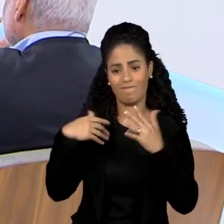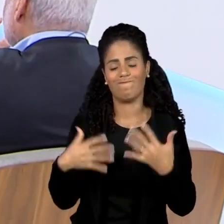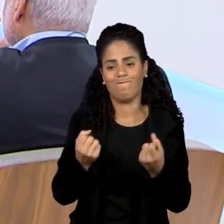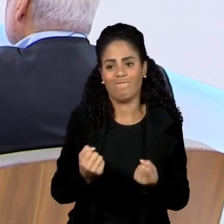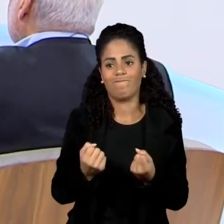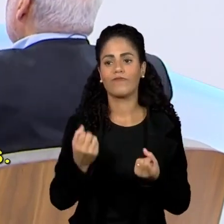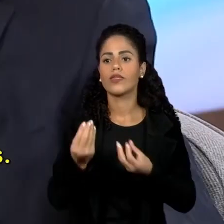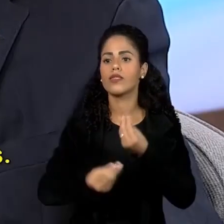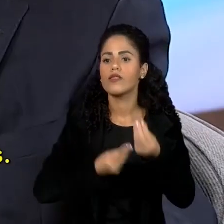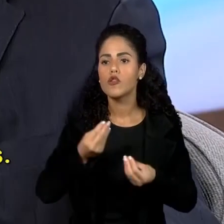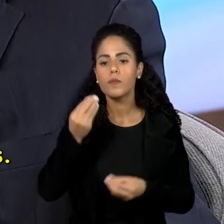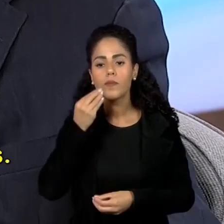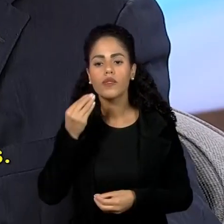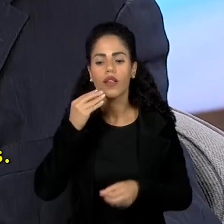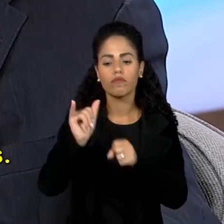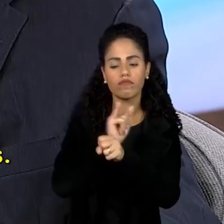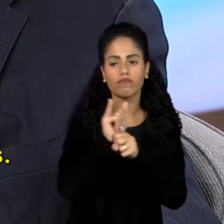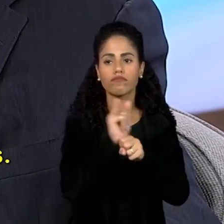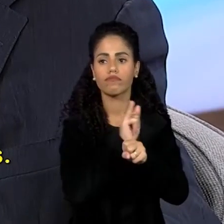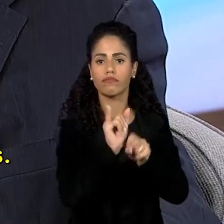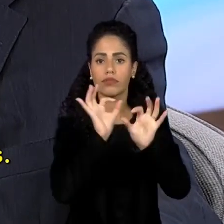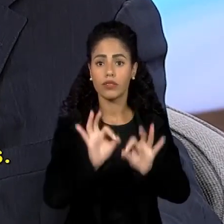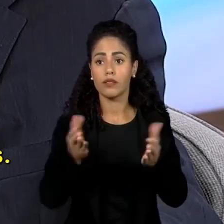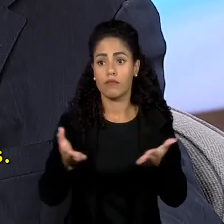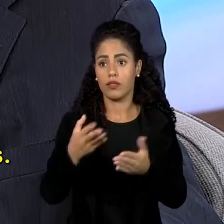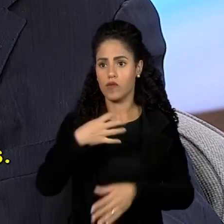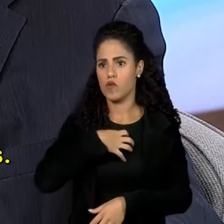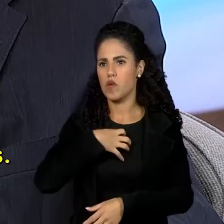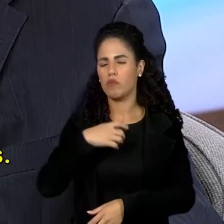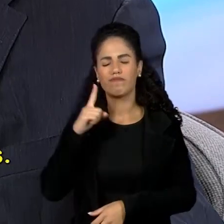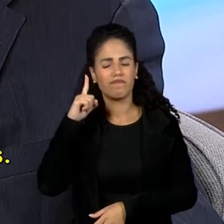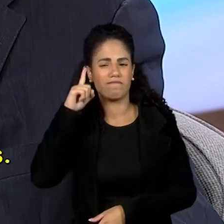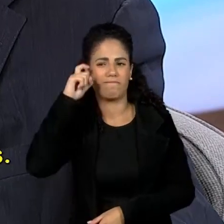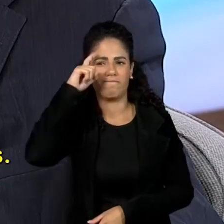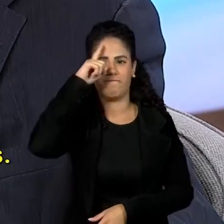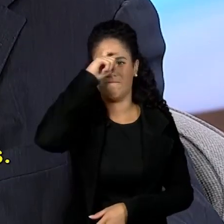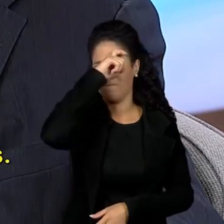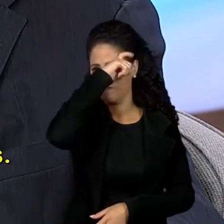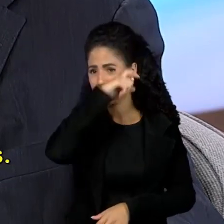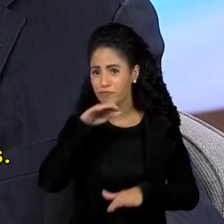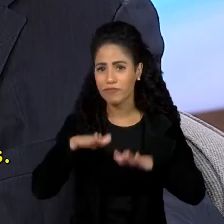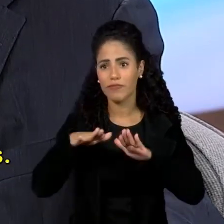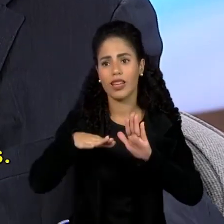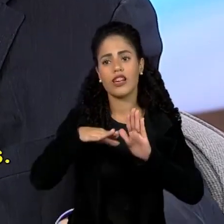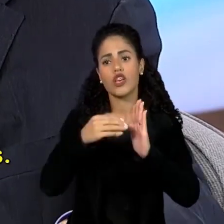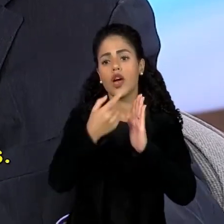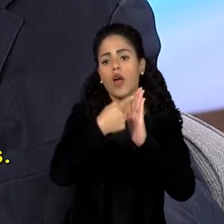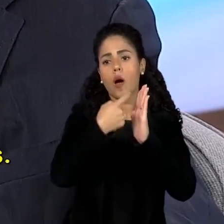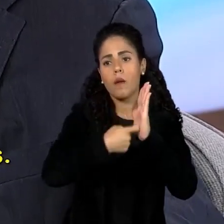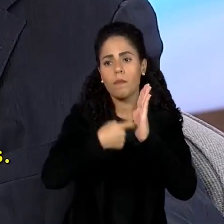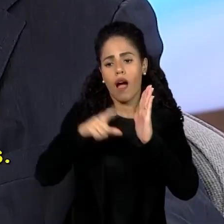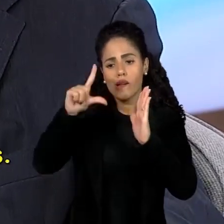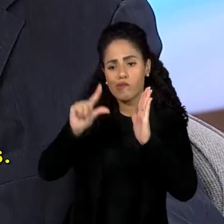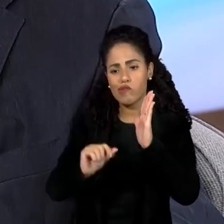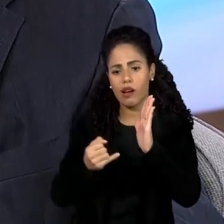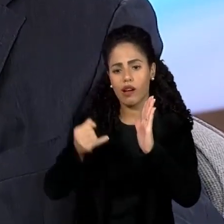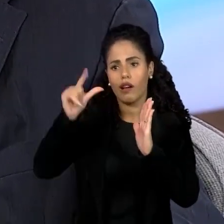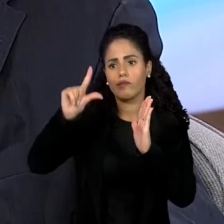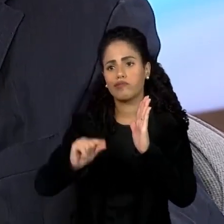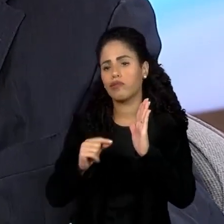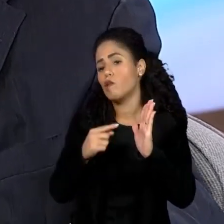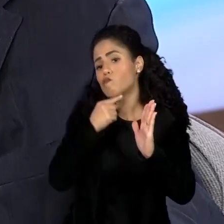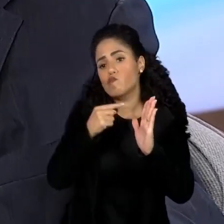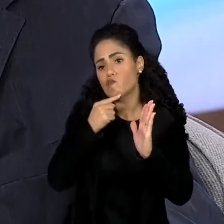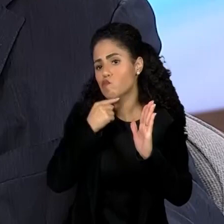demand. And unfortunately, in this case, often high interest rates are counterproductive. They